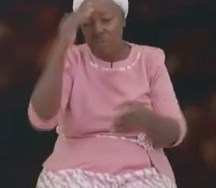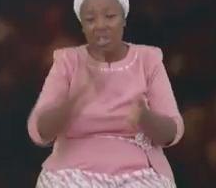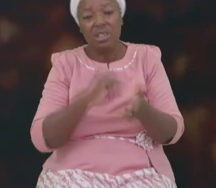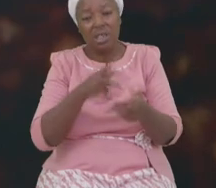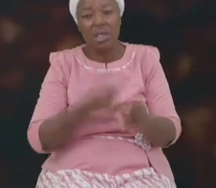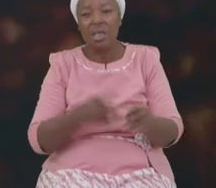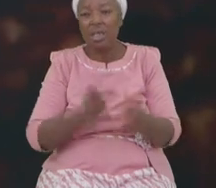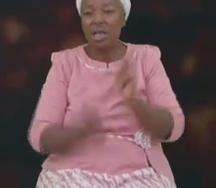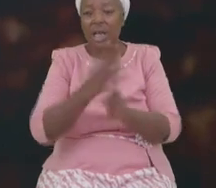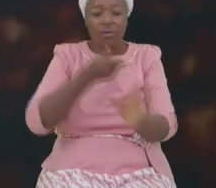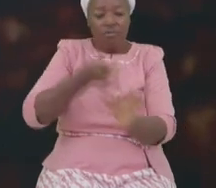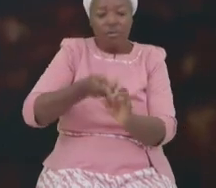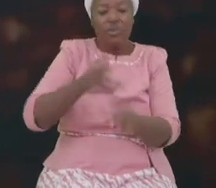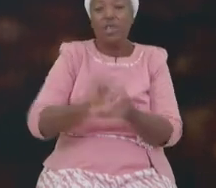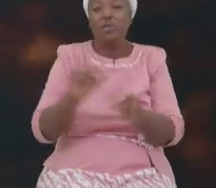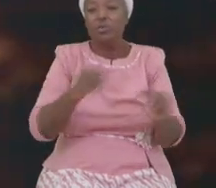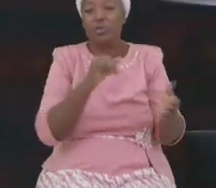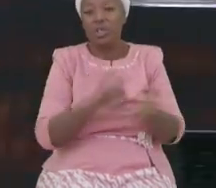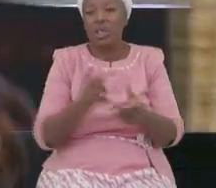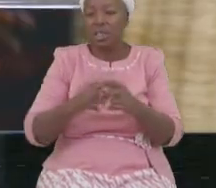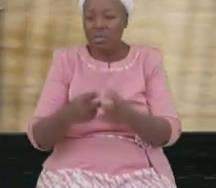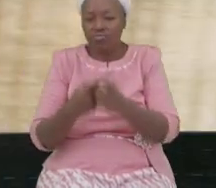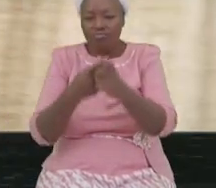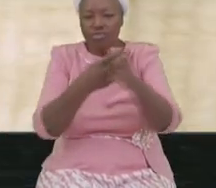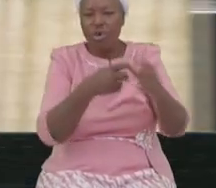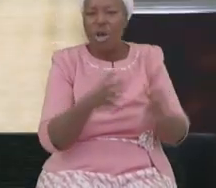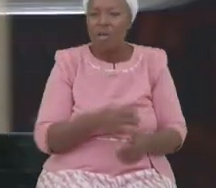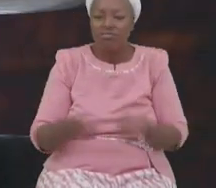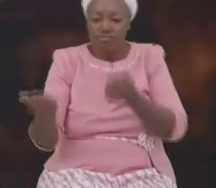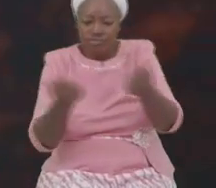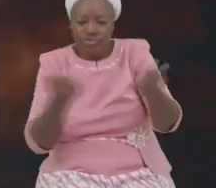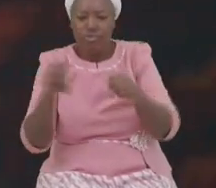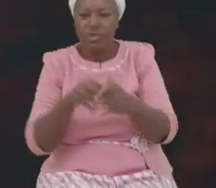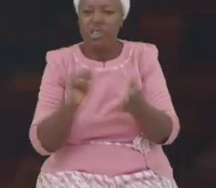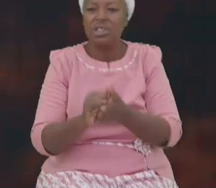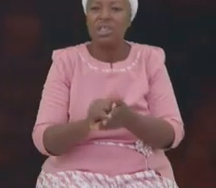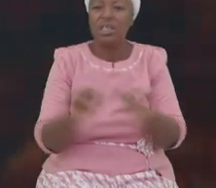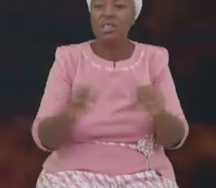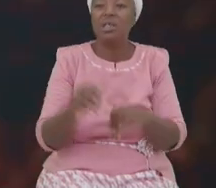there. And if you run on that same old fuel, you're going to have